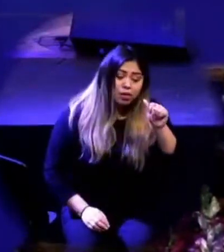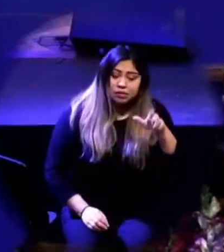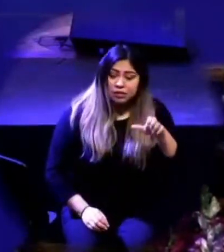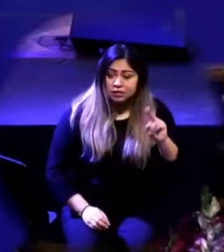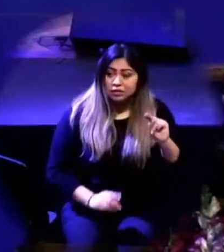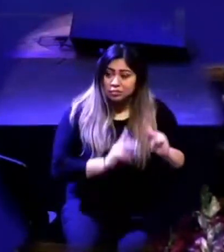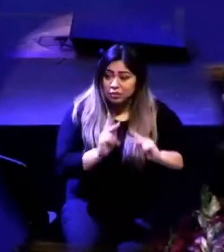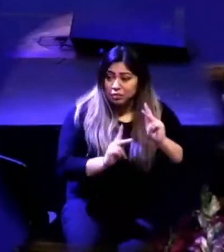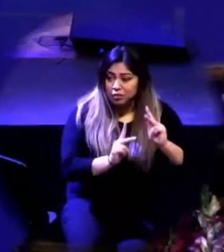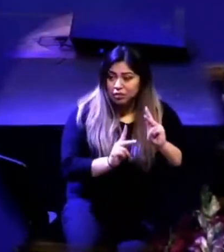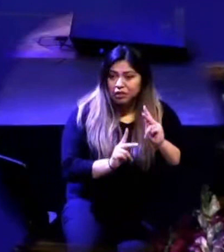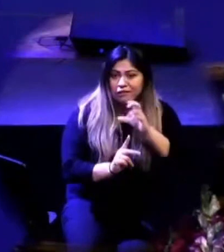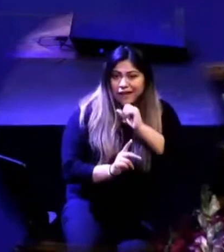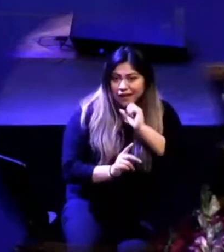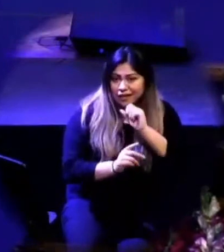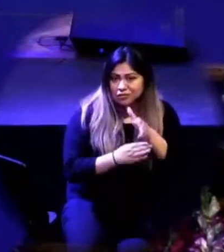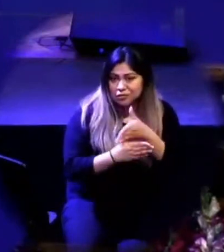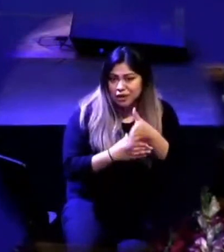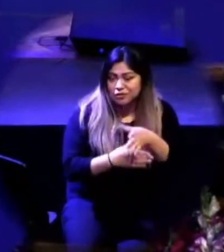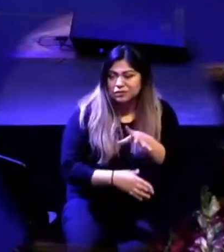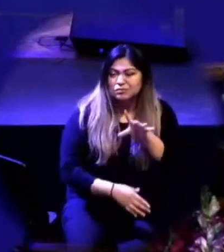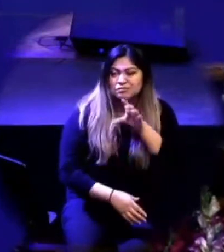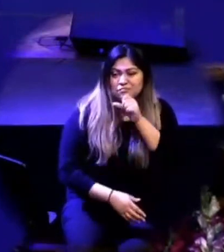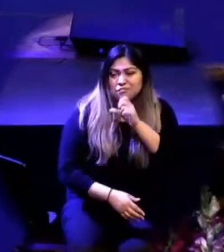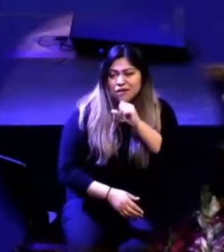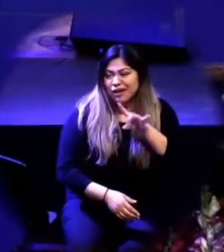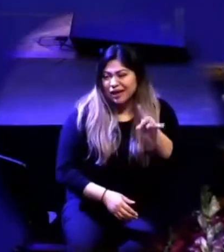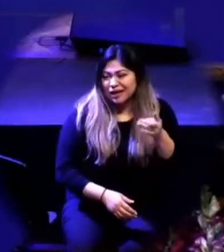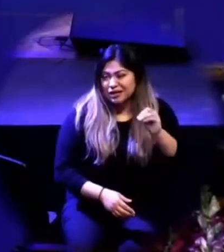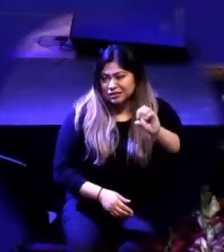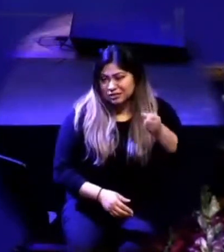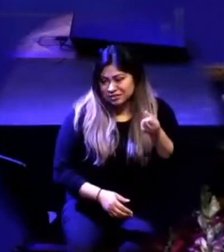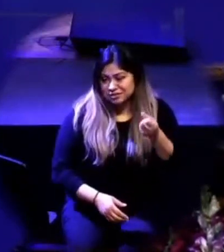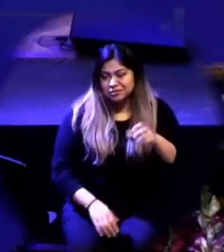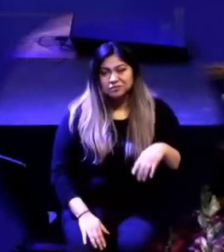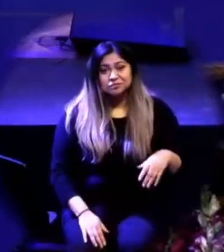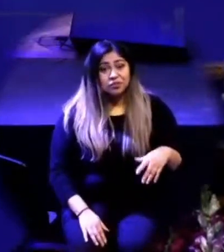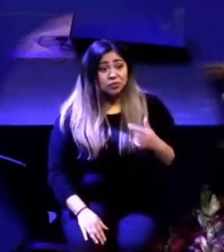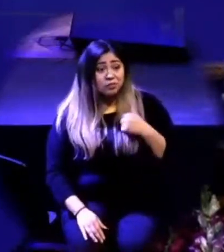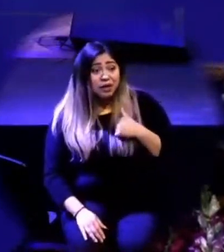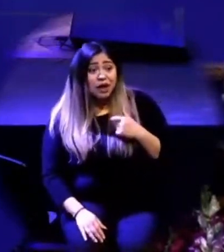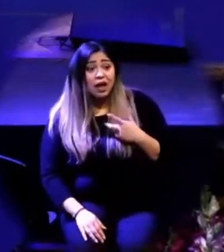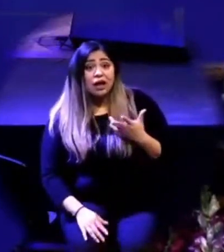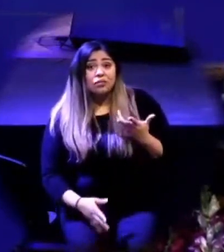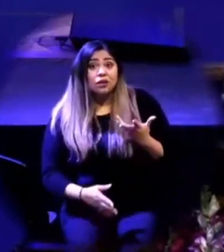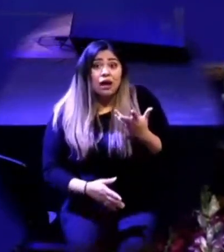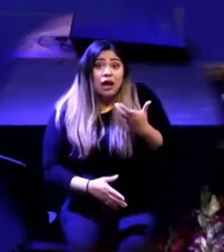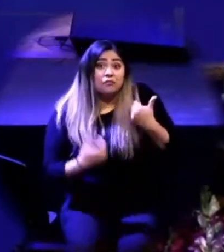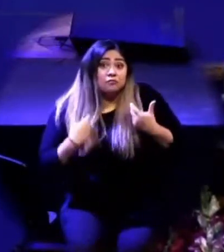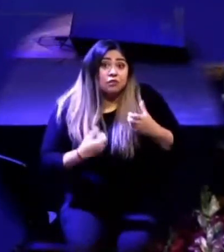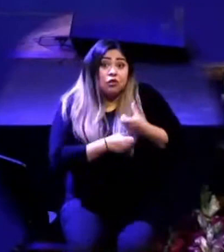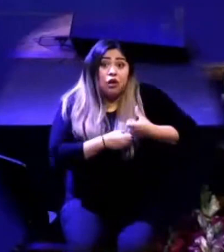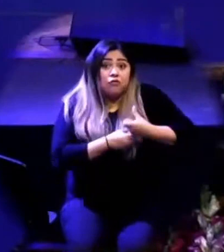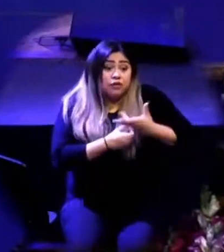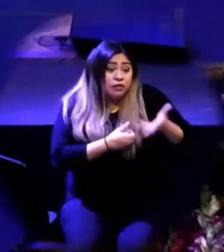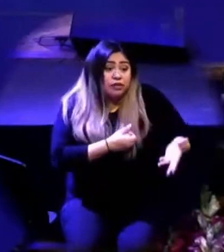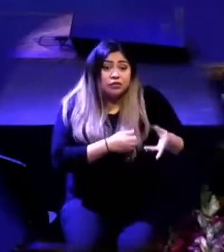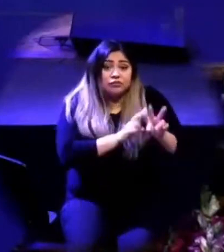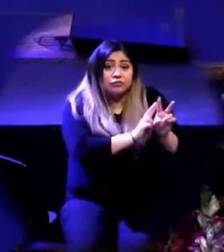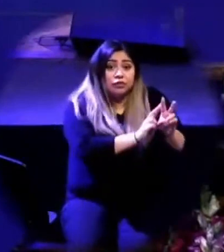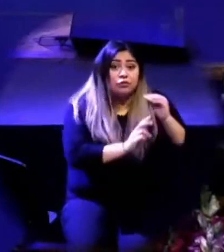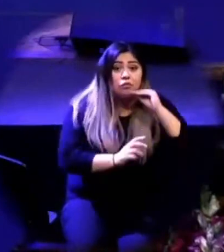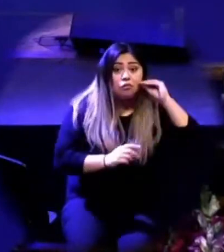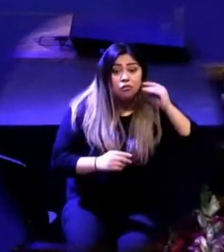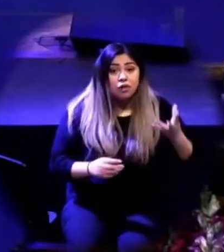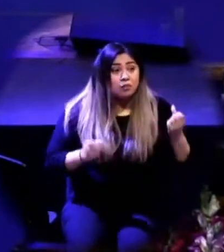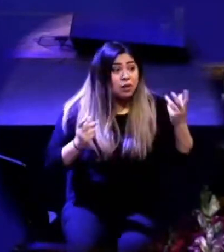lot like that. And I would have coffee, get this, at the funeral home several times a week. It's where some of the people just, I don't know why, they just